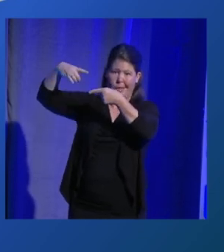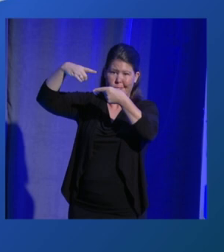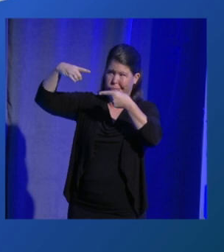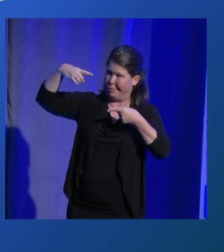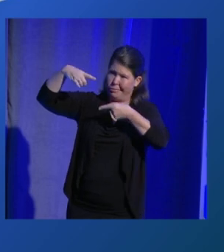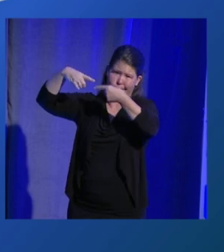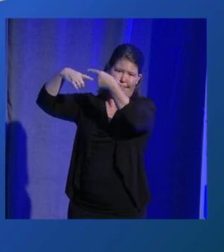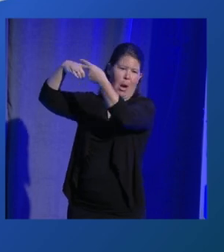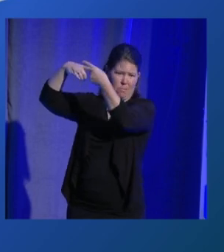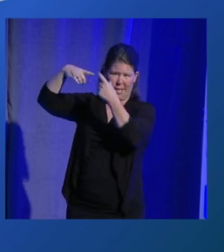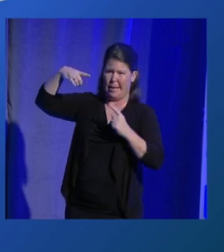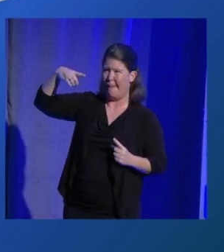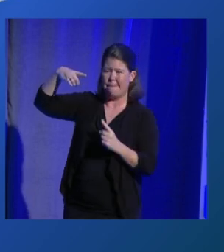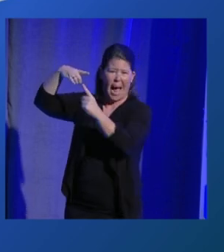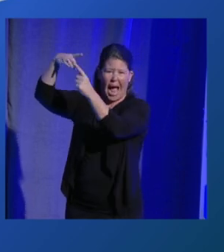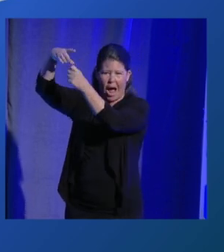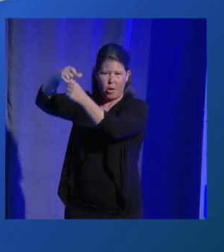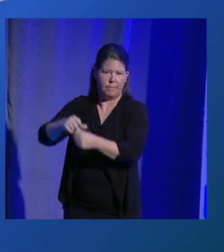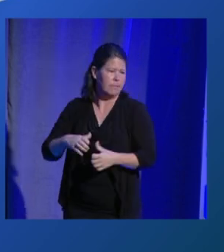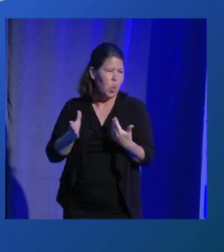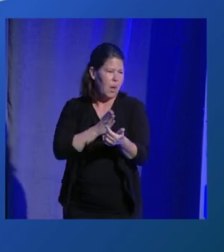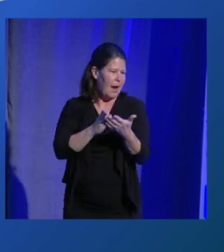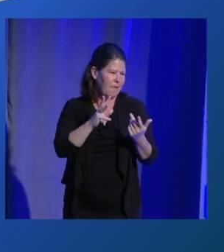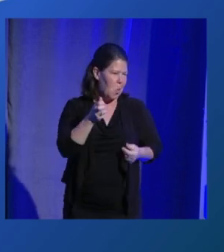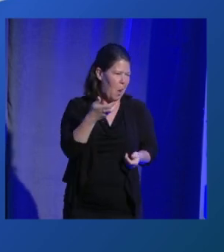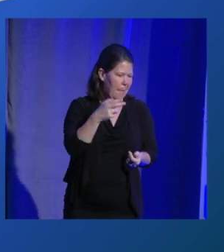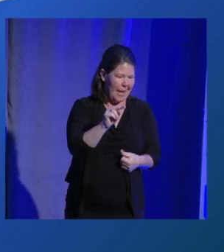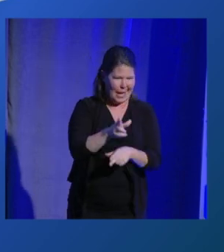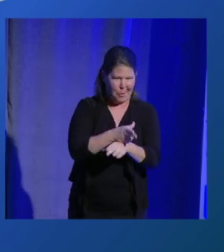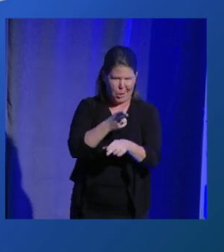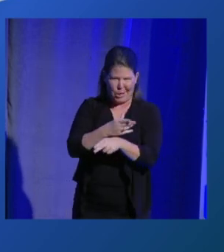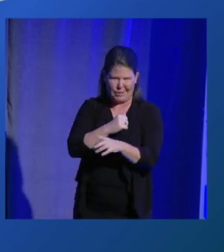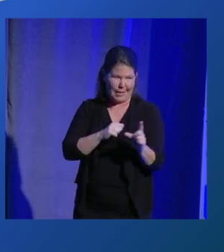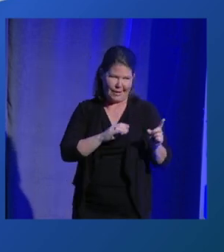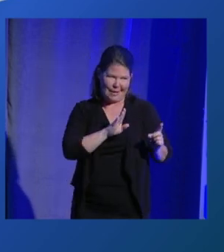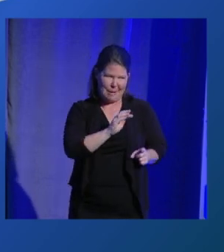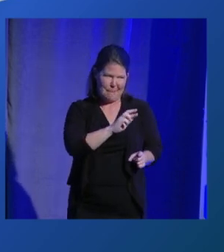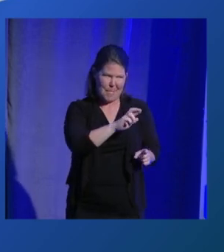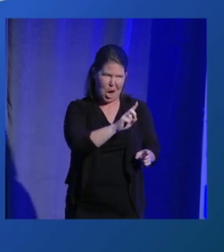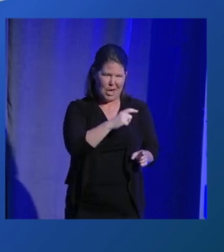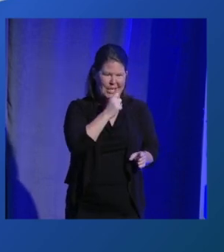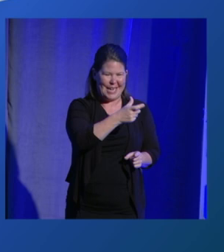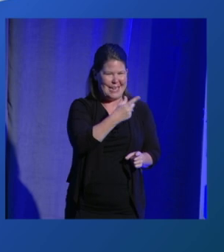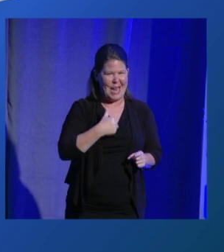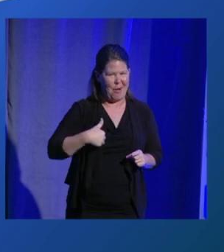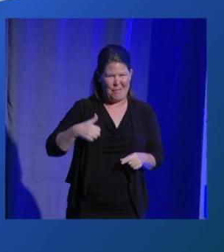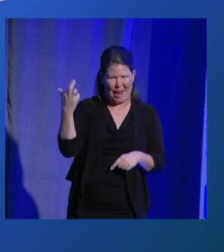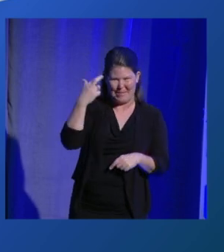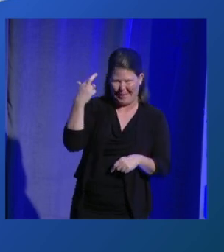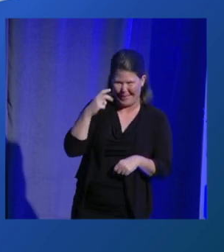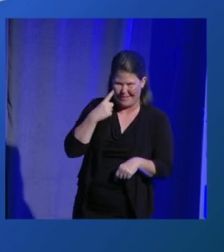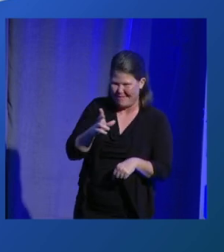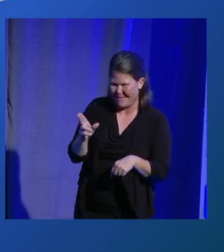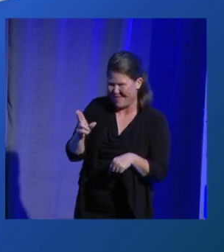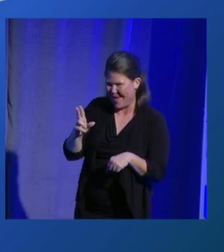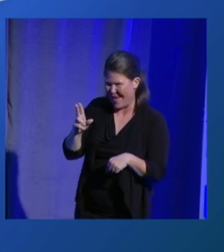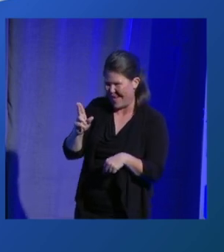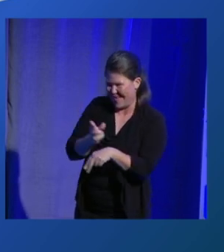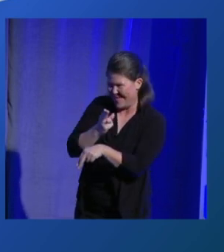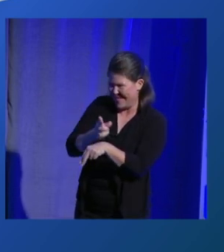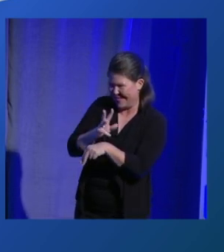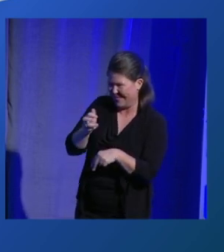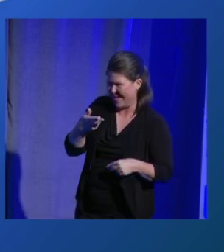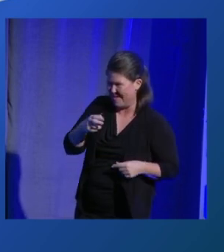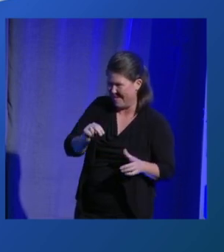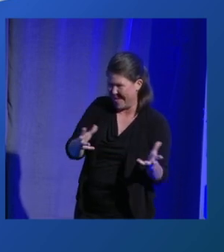know Bard didn't tell me that um I know the uh the first drone